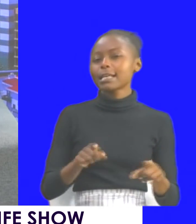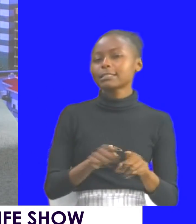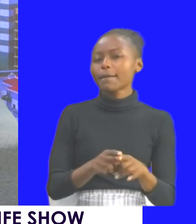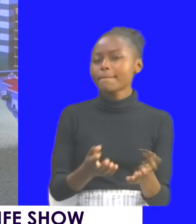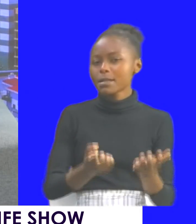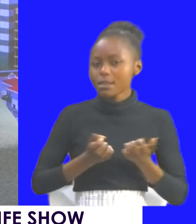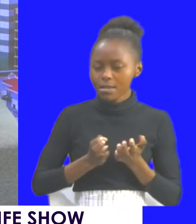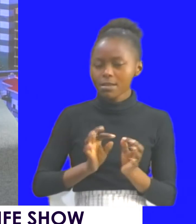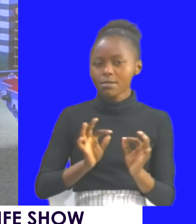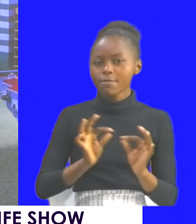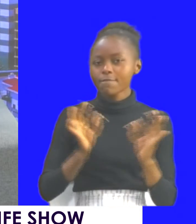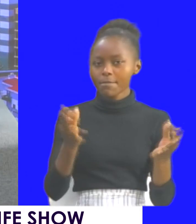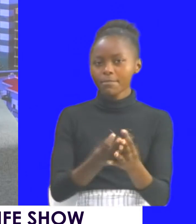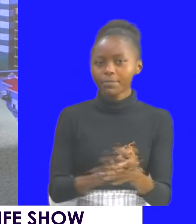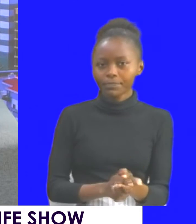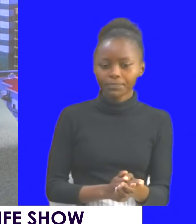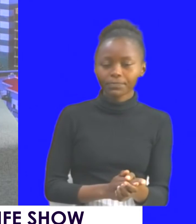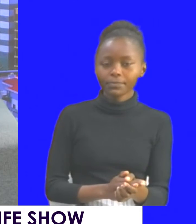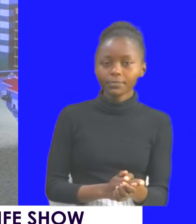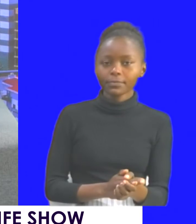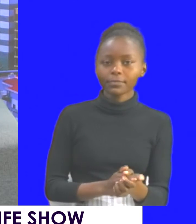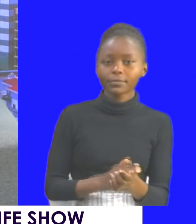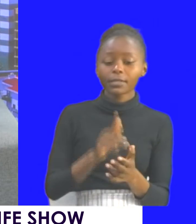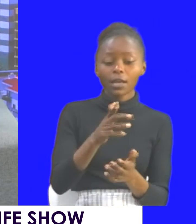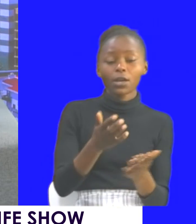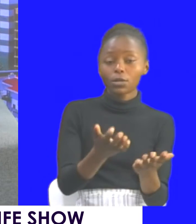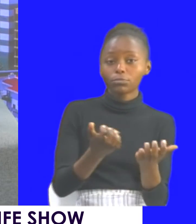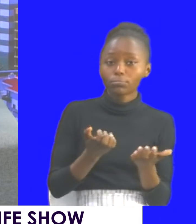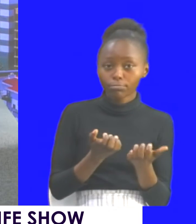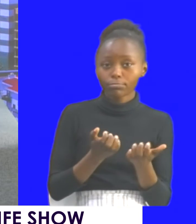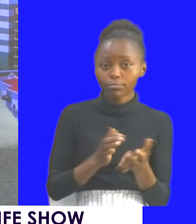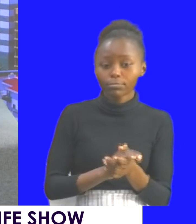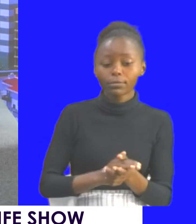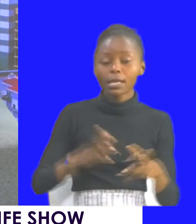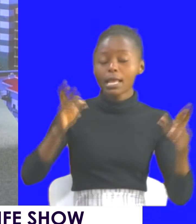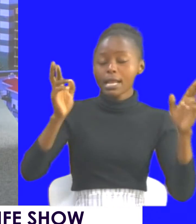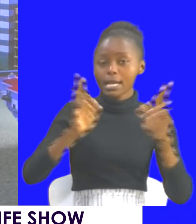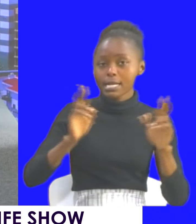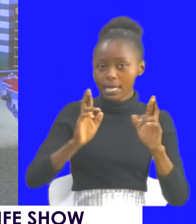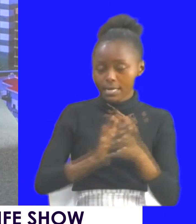be happy. You need to be packaged,